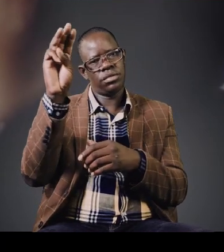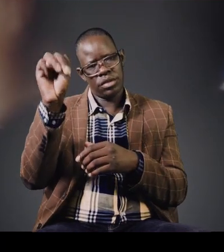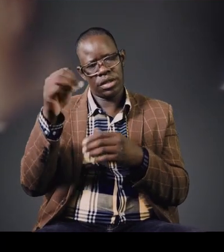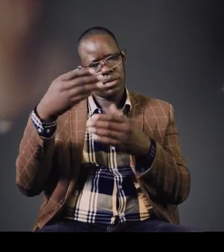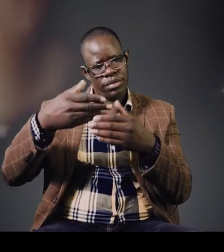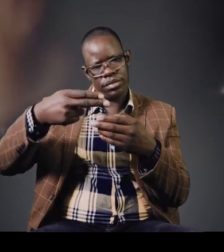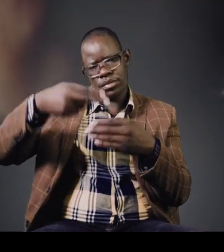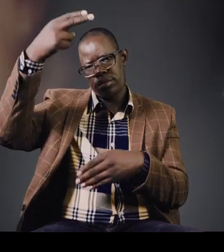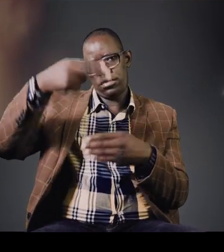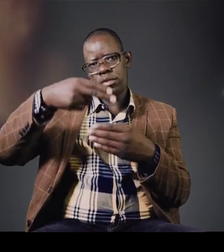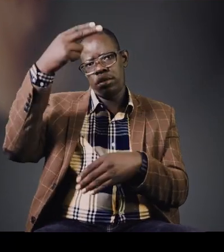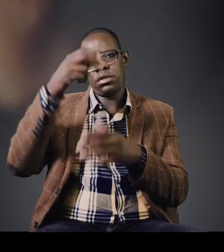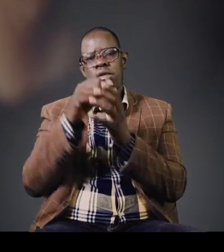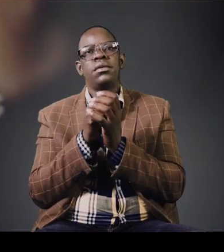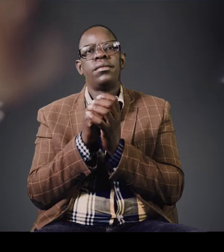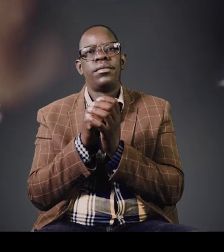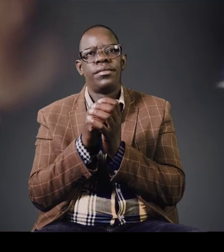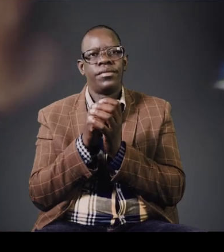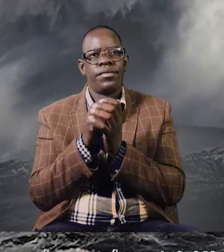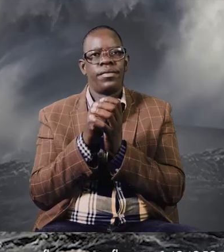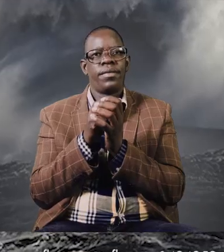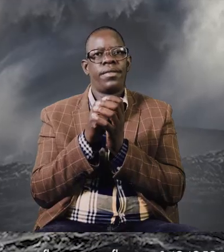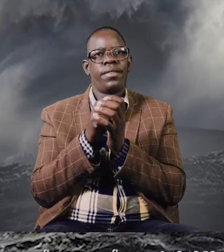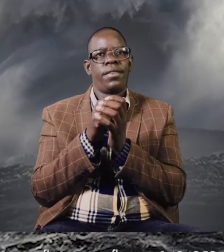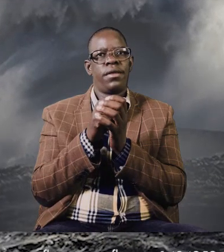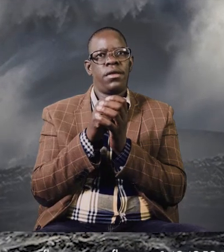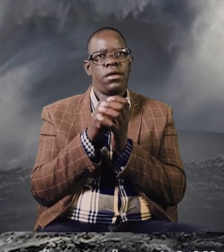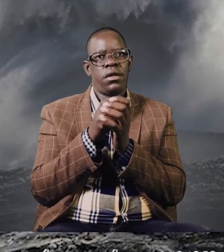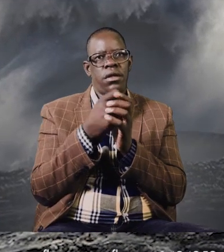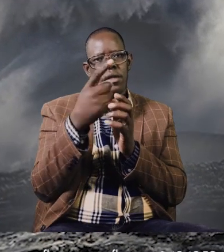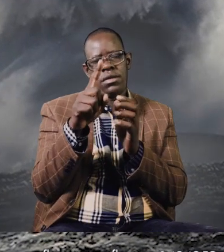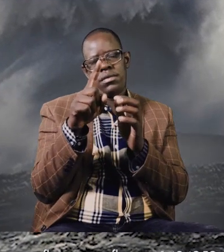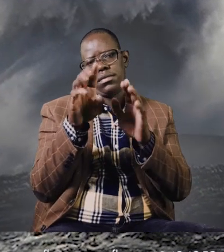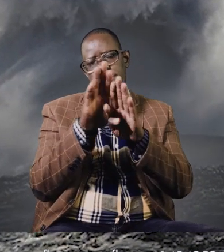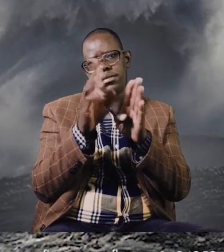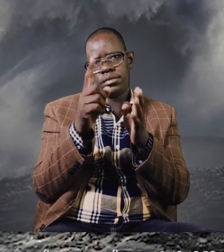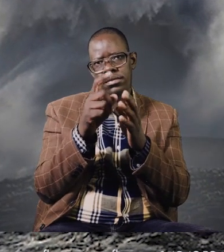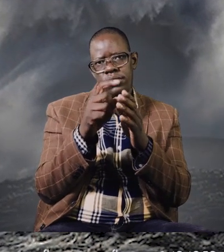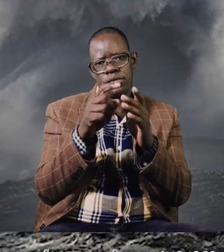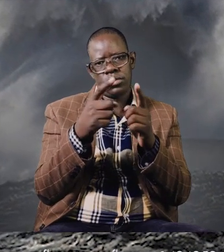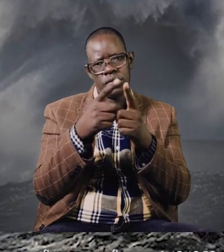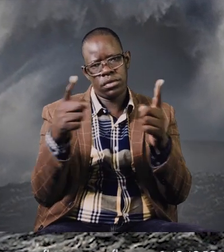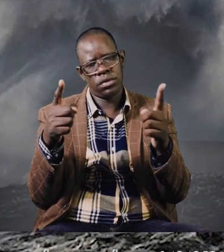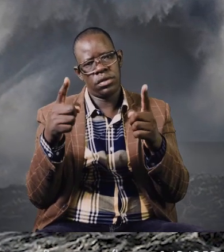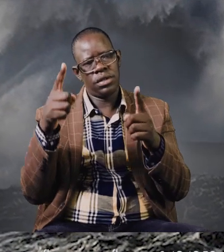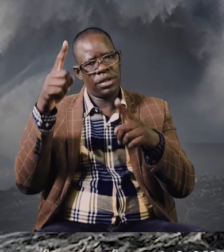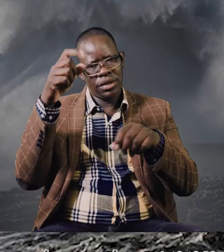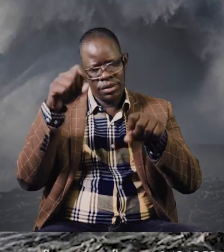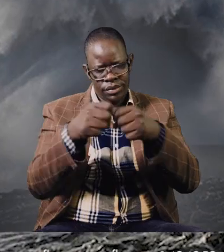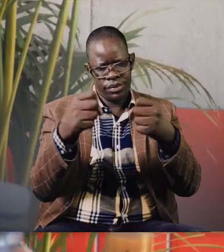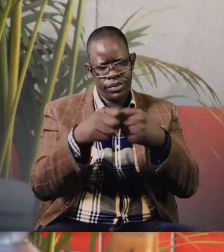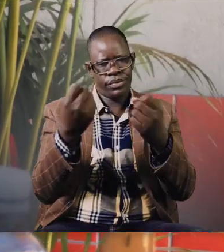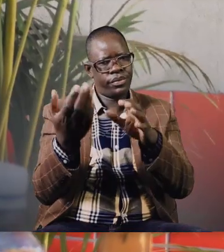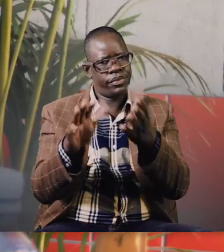higher. At coastlines, right? Yeah. These monster waves topple over the break, causing enormous destruction and loss of